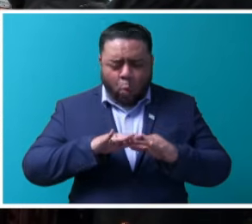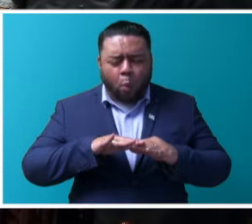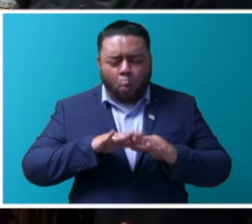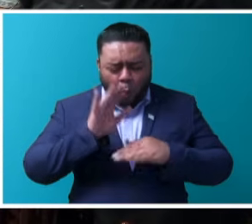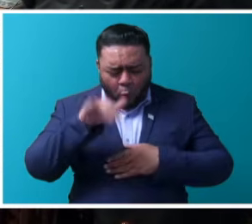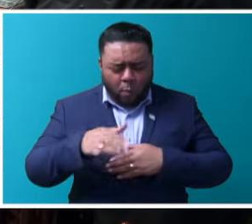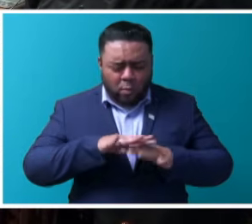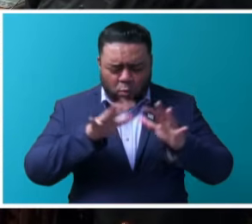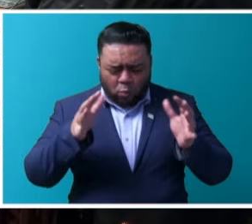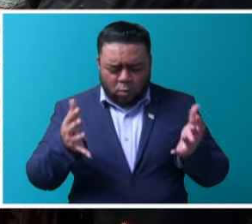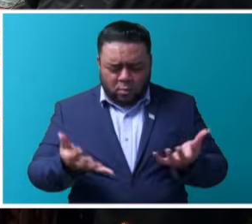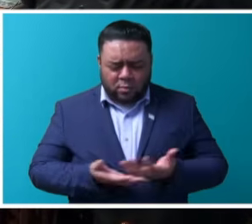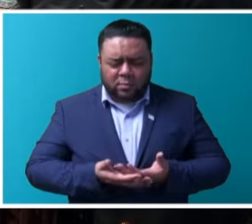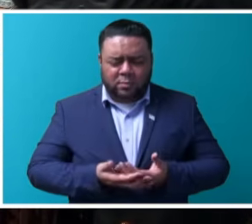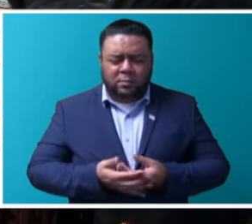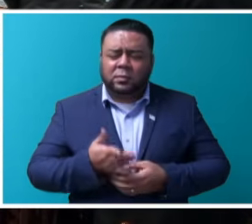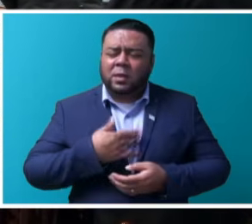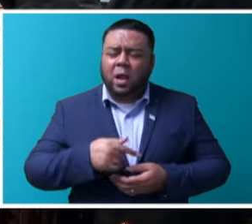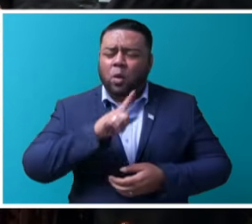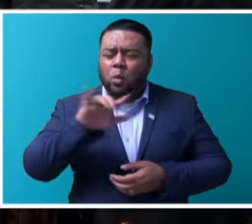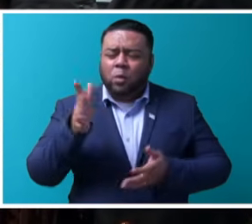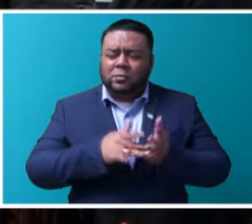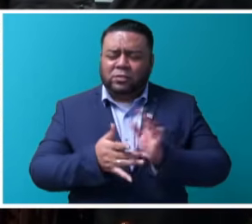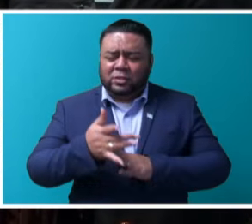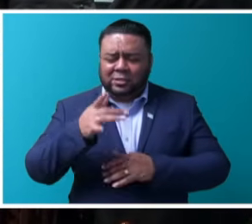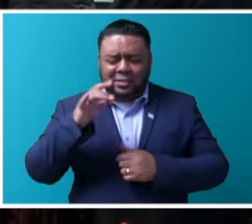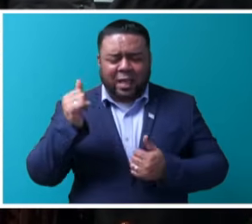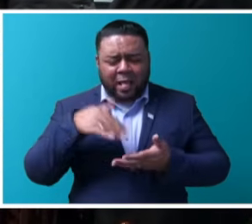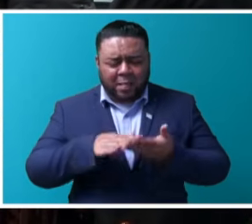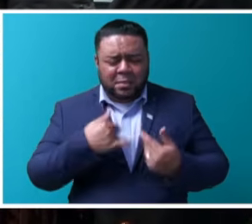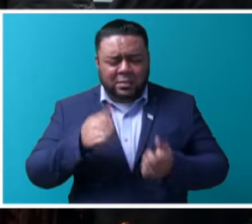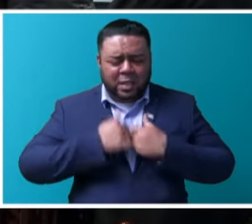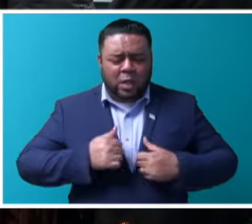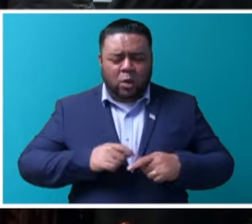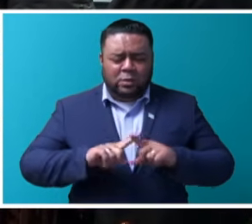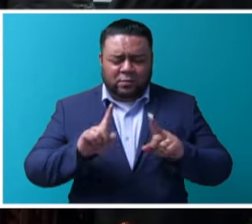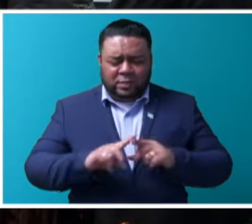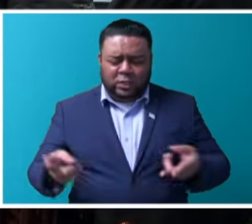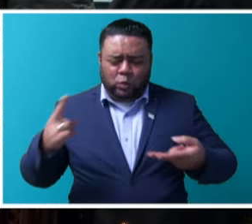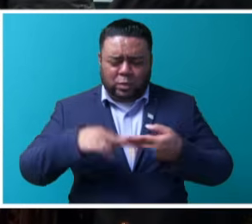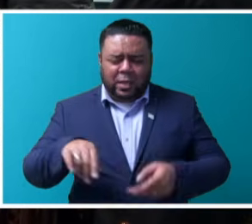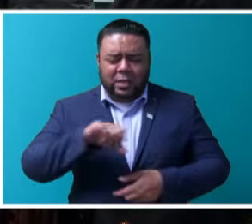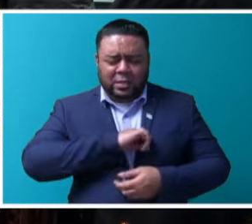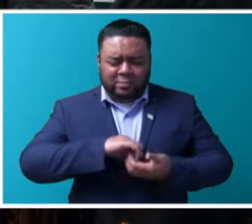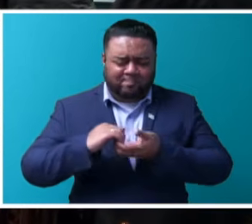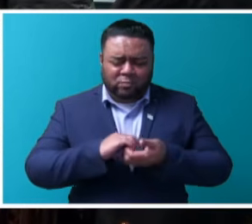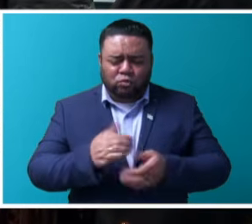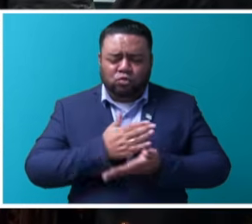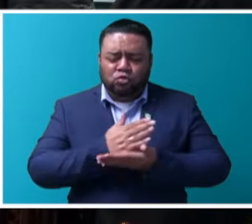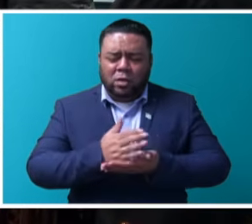around the world. Our Lord Jesus, help us heal our differences and unite us with a shared